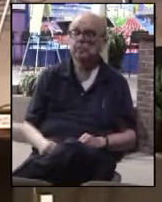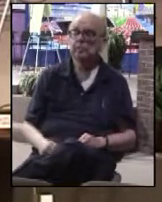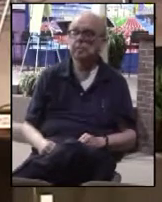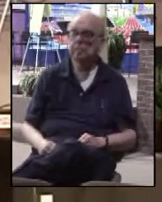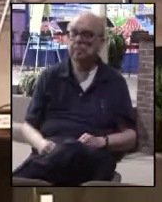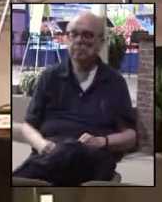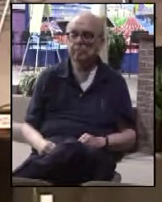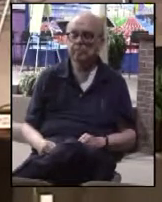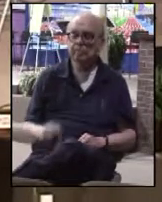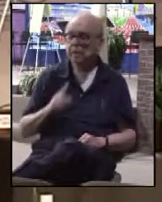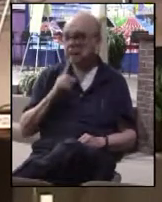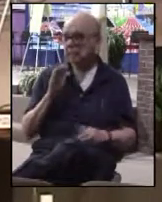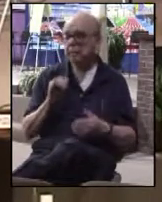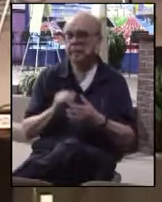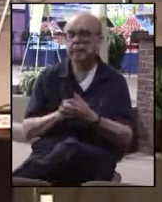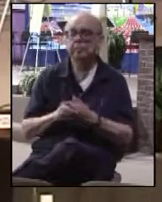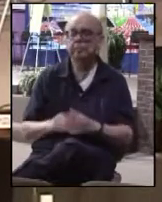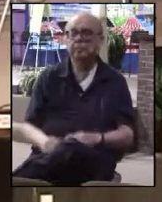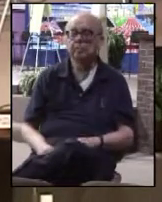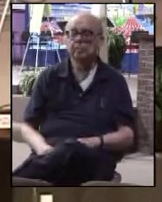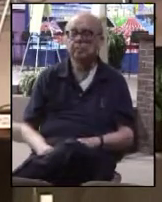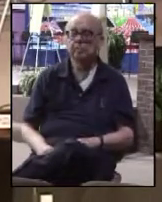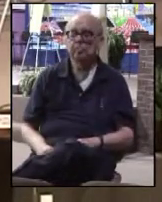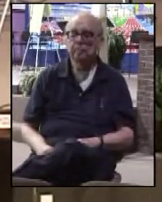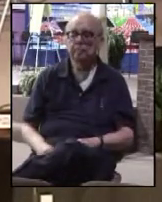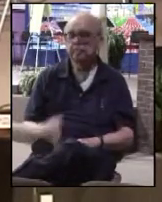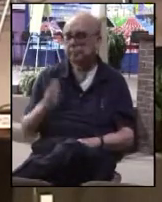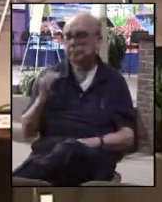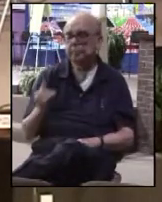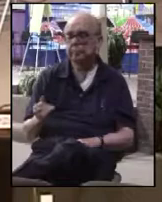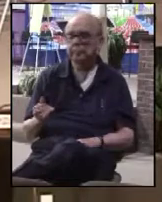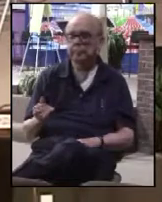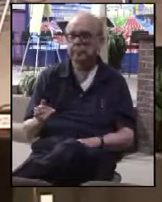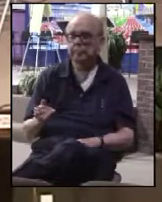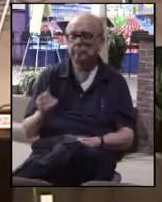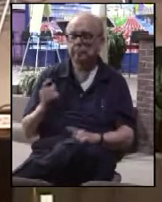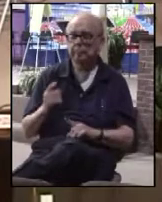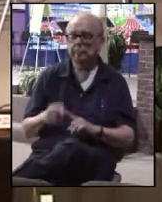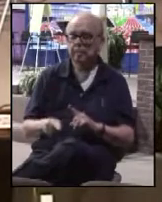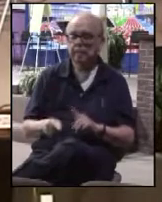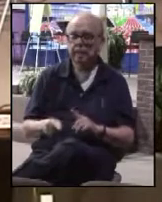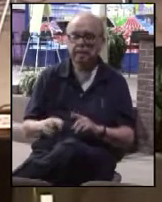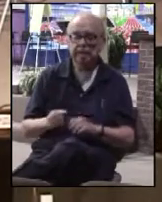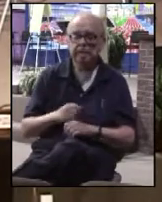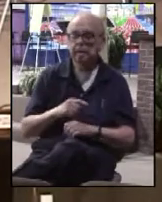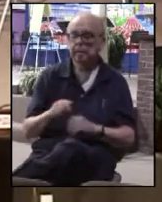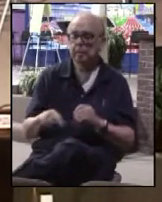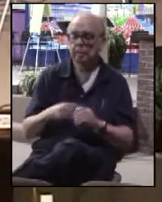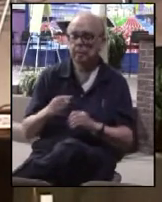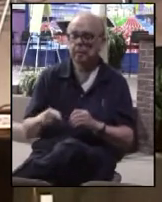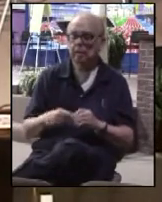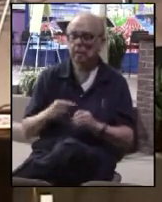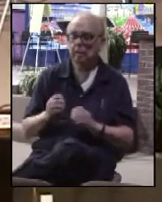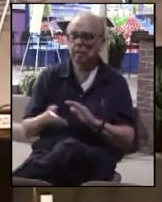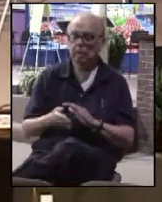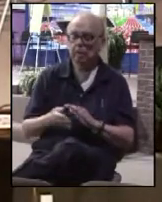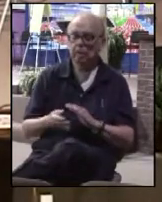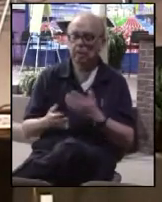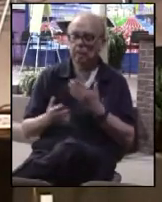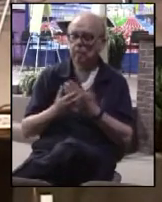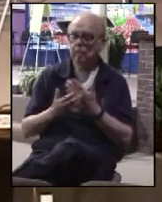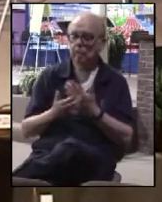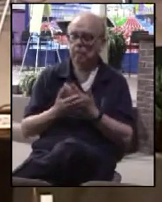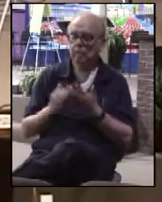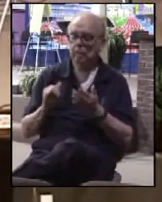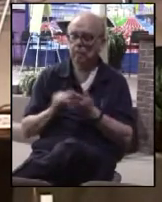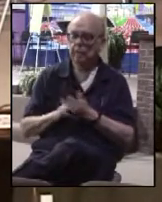it really is because they can't get around they become a prisoner in their